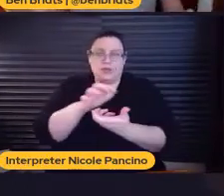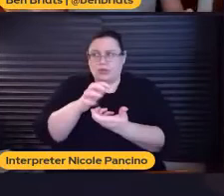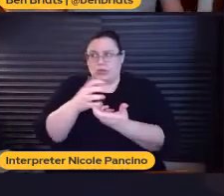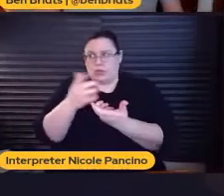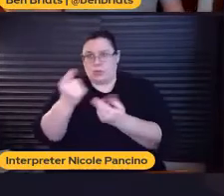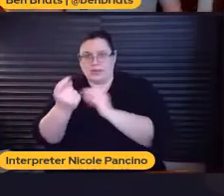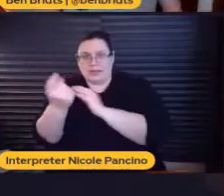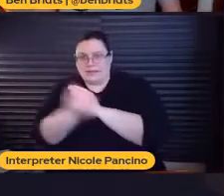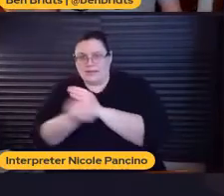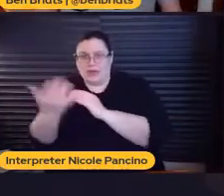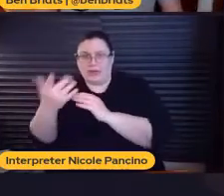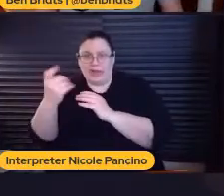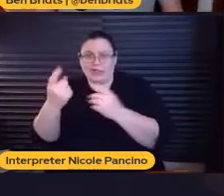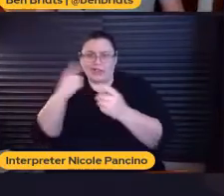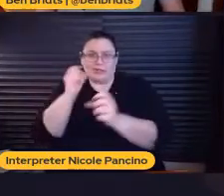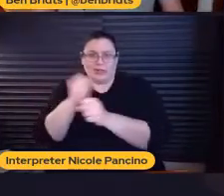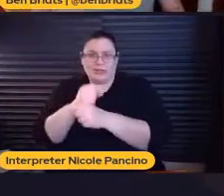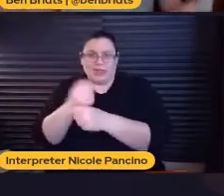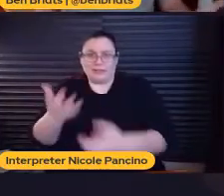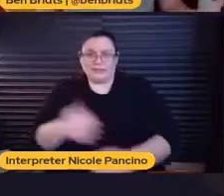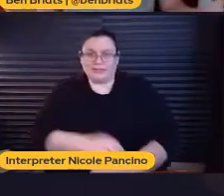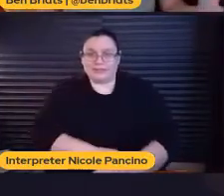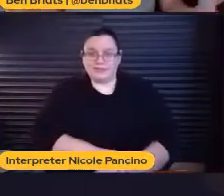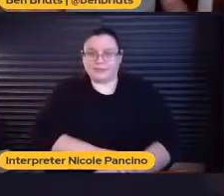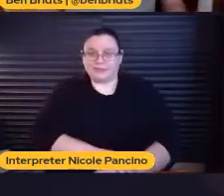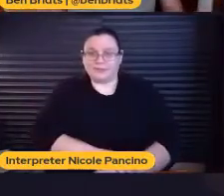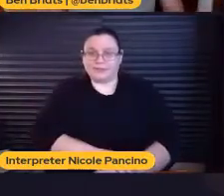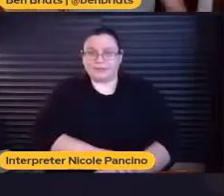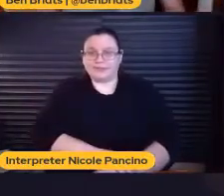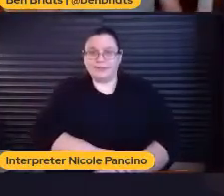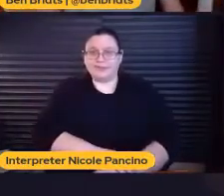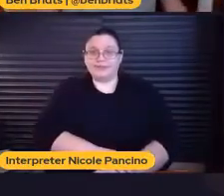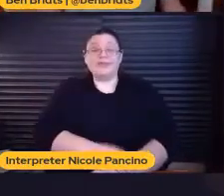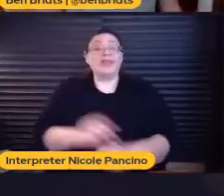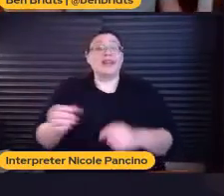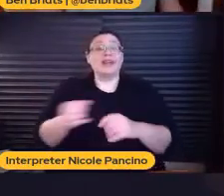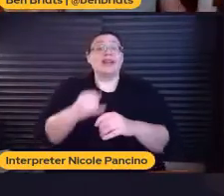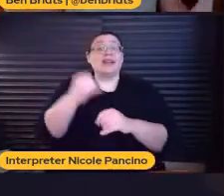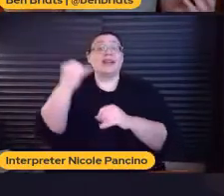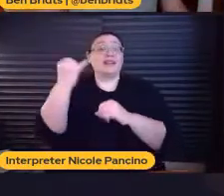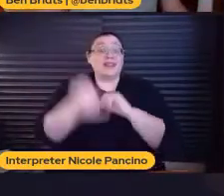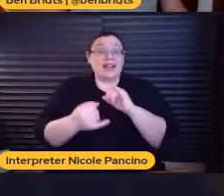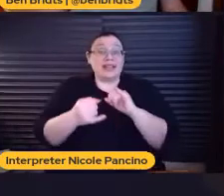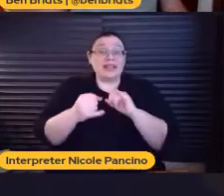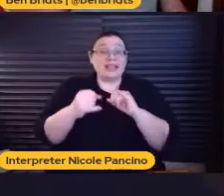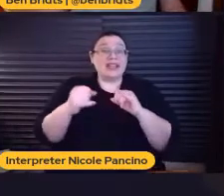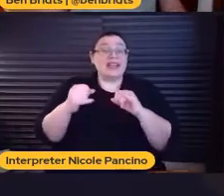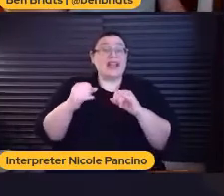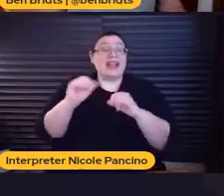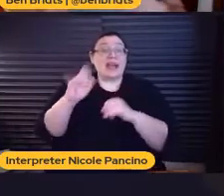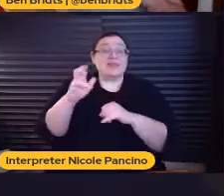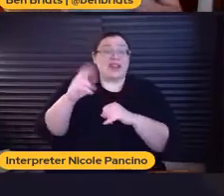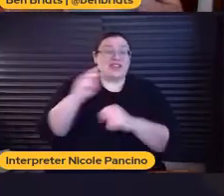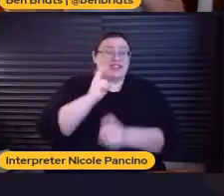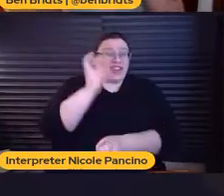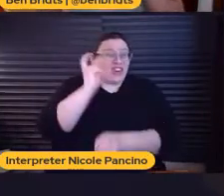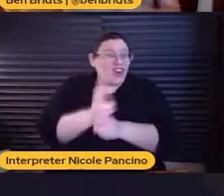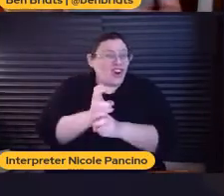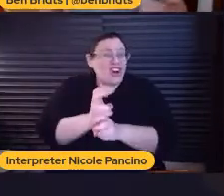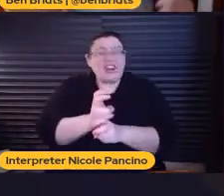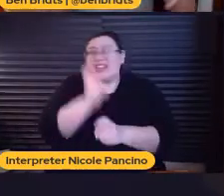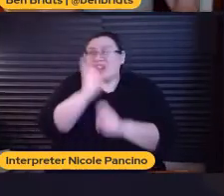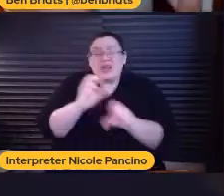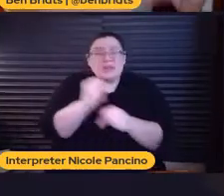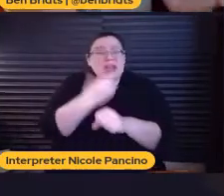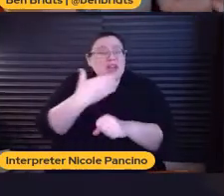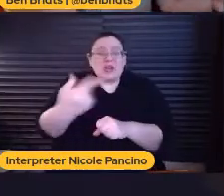should be created. And finally, abstractions are hard. It's hard to write good abstractions, and sometimes it's better